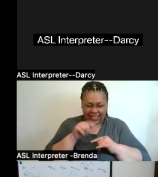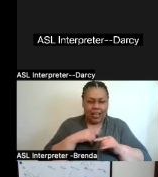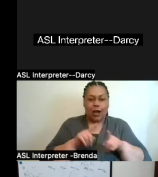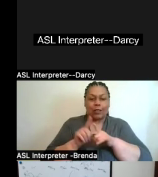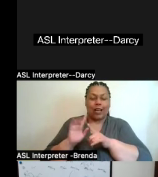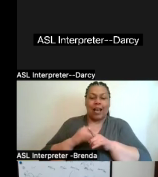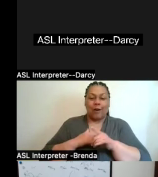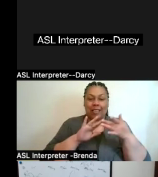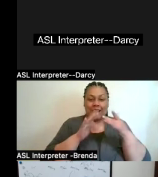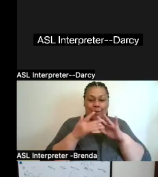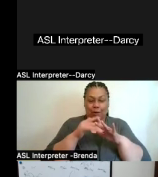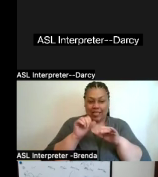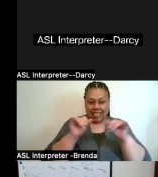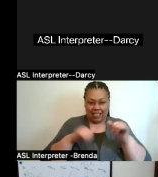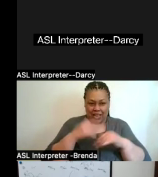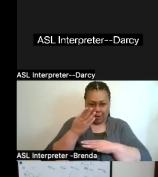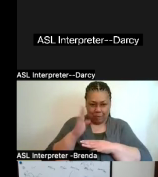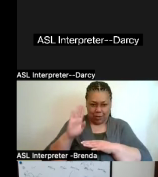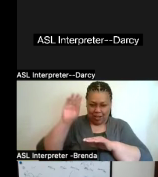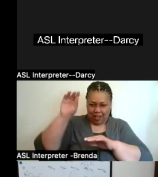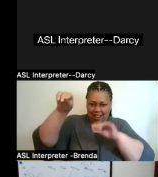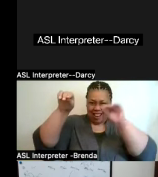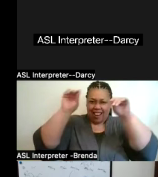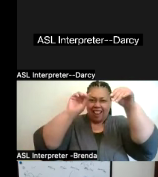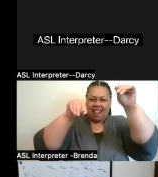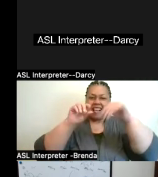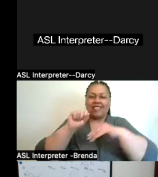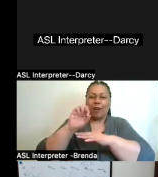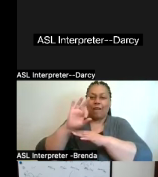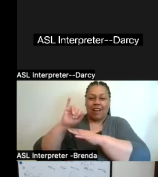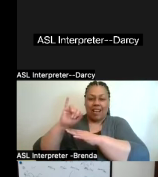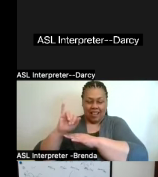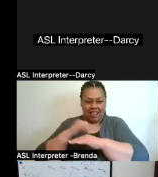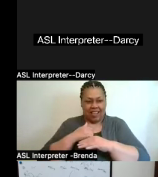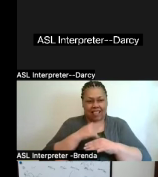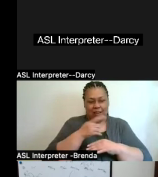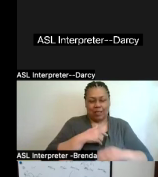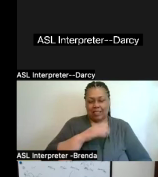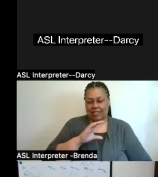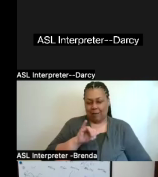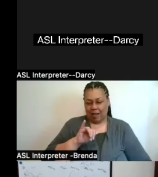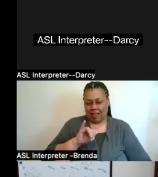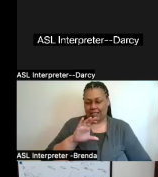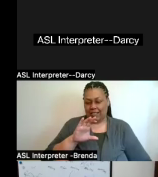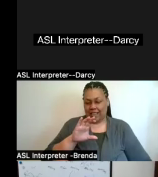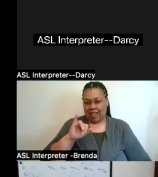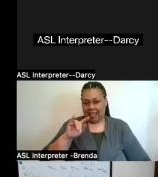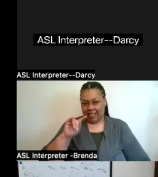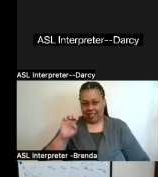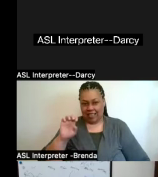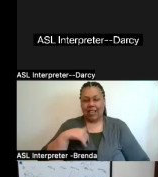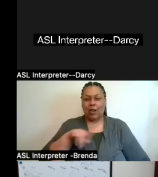network stations up here in blue, and this one labeled zy.cite. That was one that we